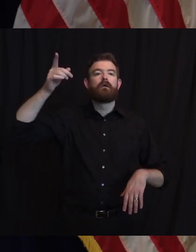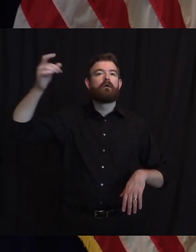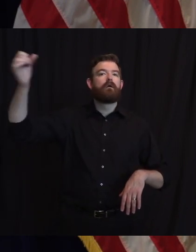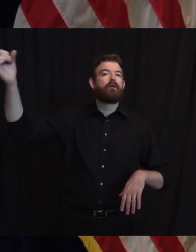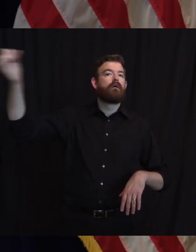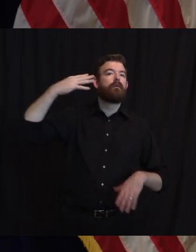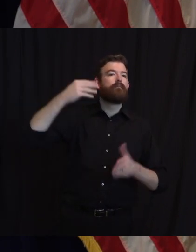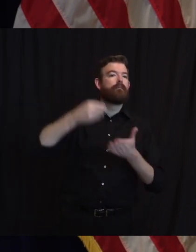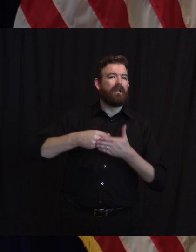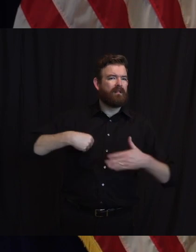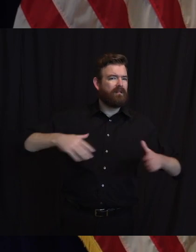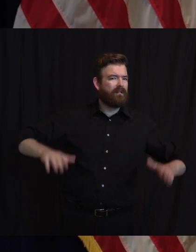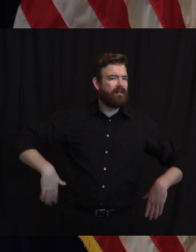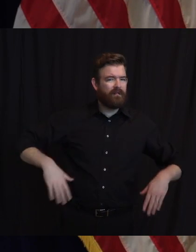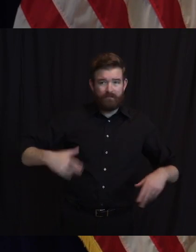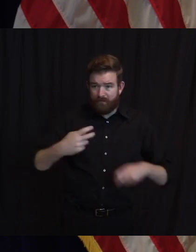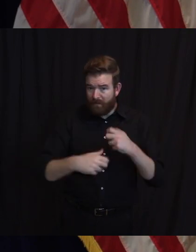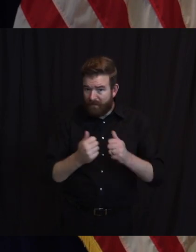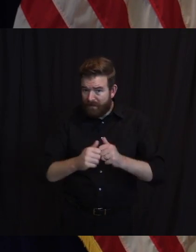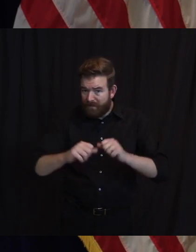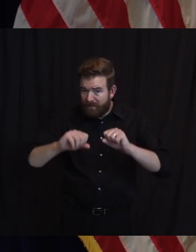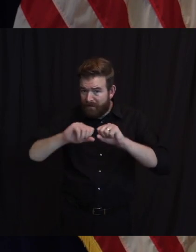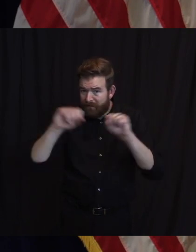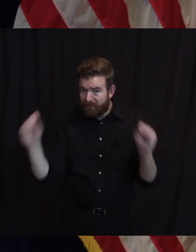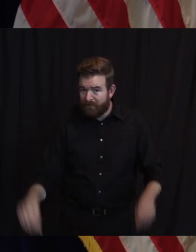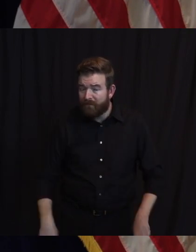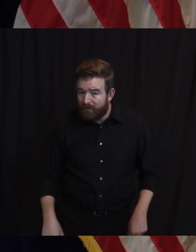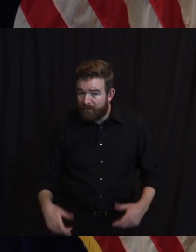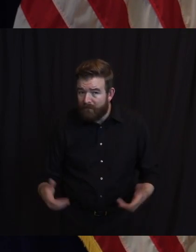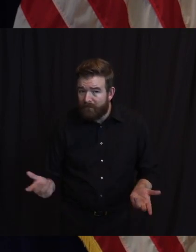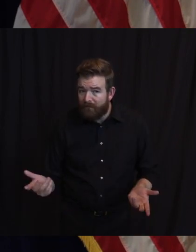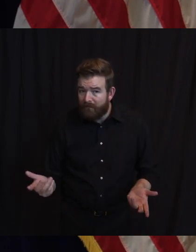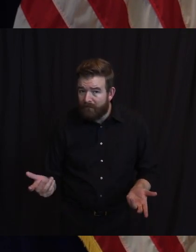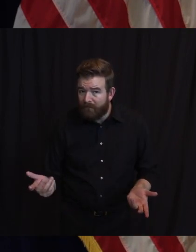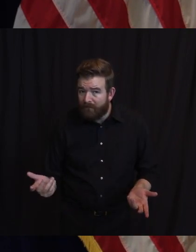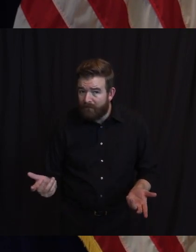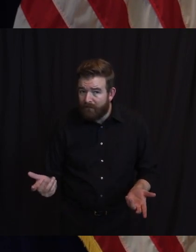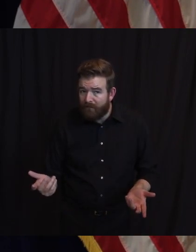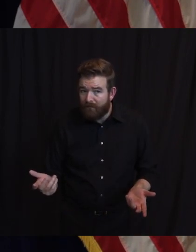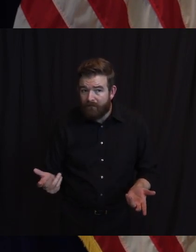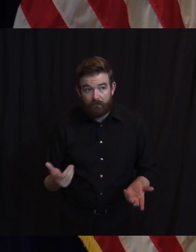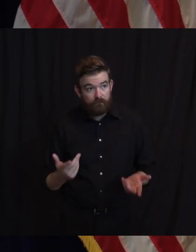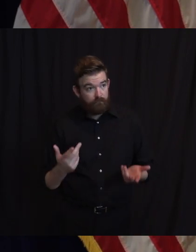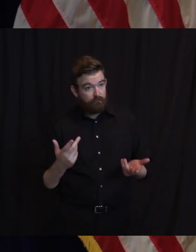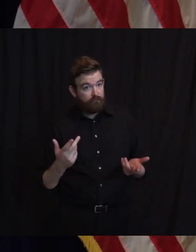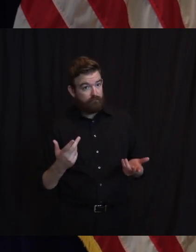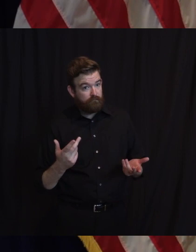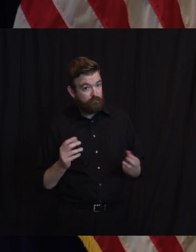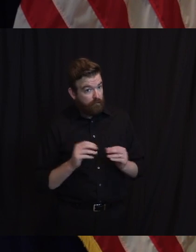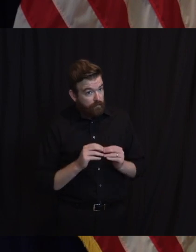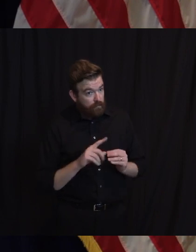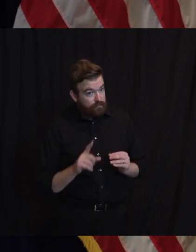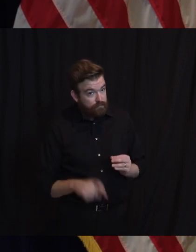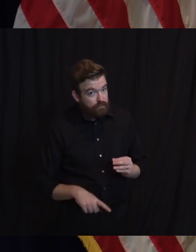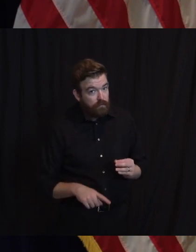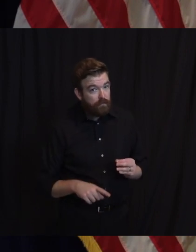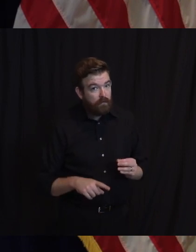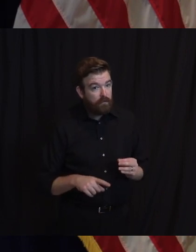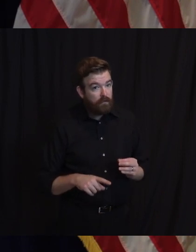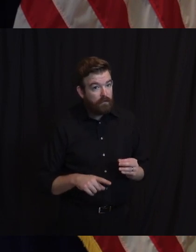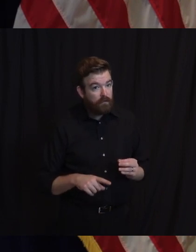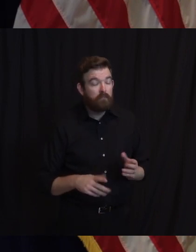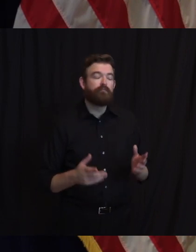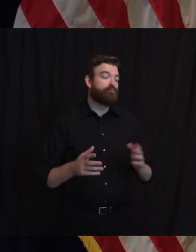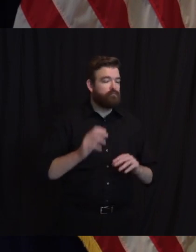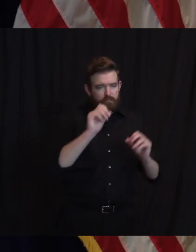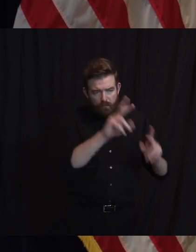system that's causing this issue? Thank you. Is that it? may I say this, the best thing I can do, and let me tell you